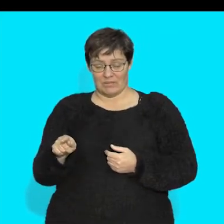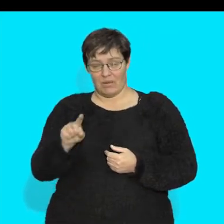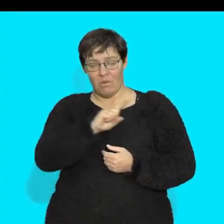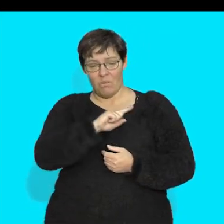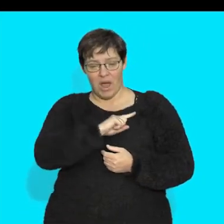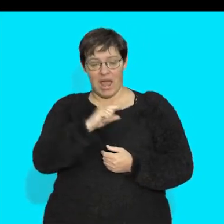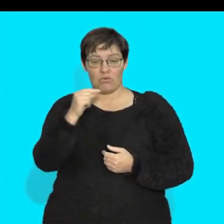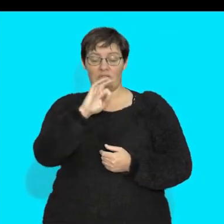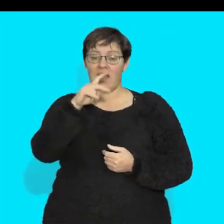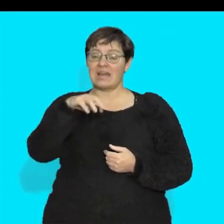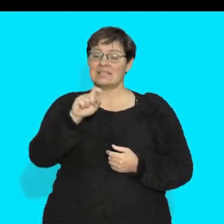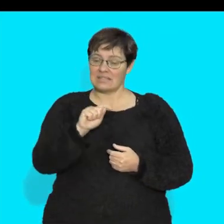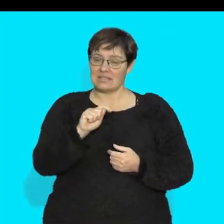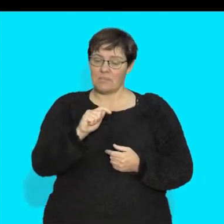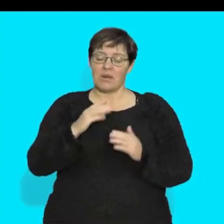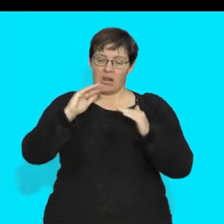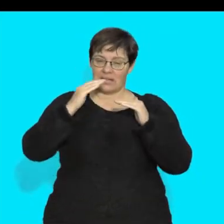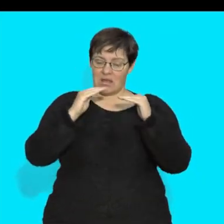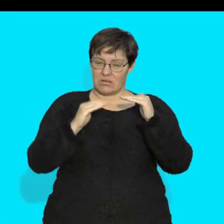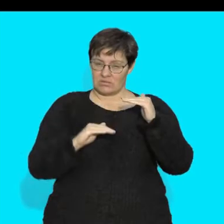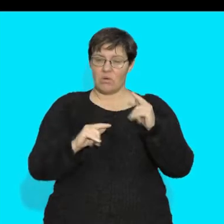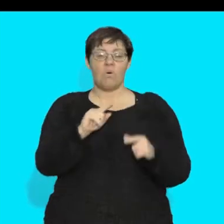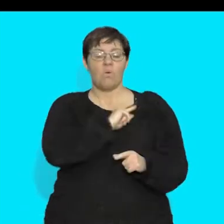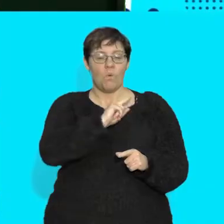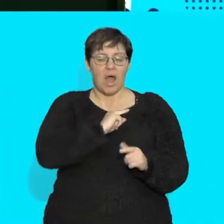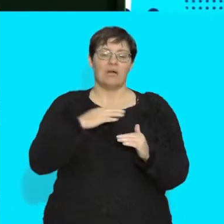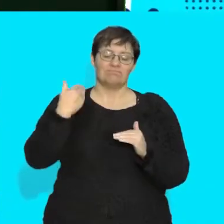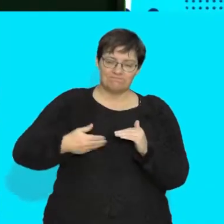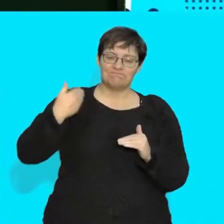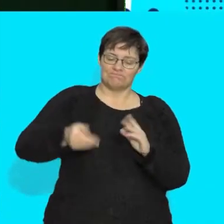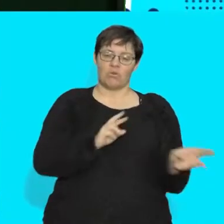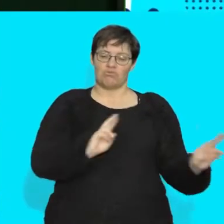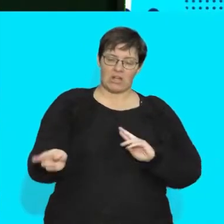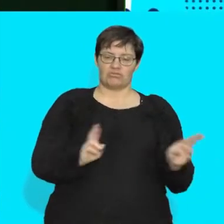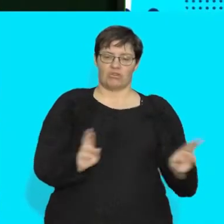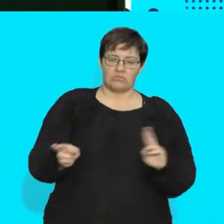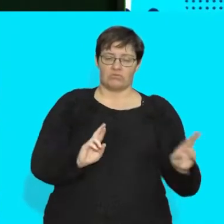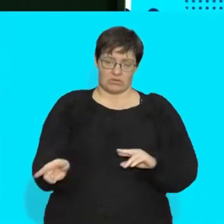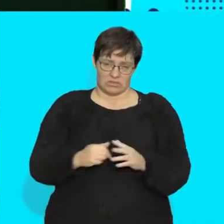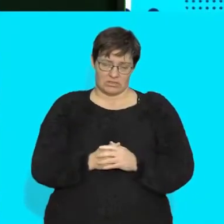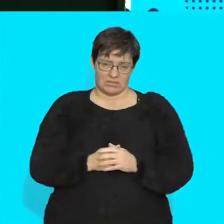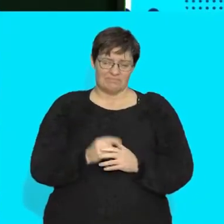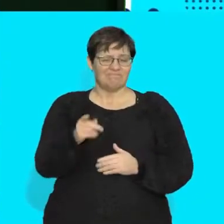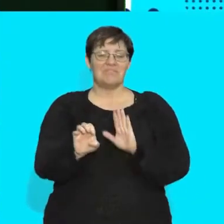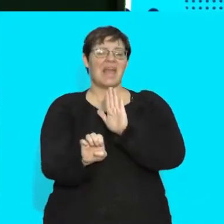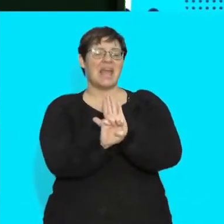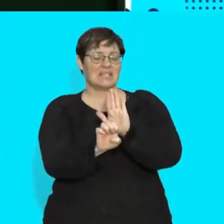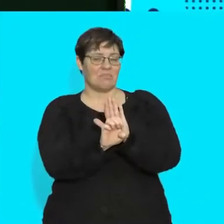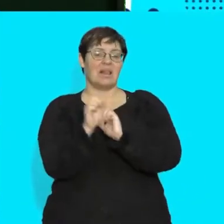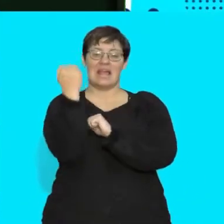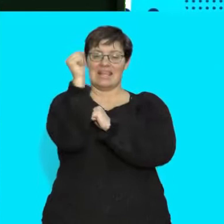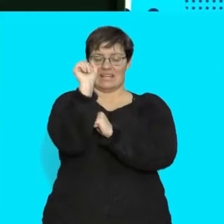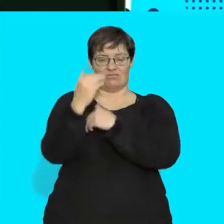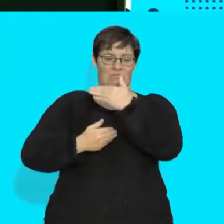because the graphite electrodes start wearing down because there's this continual reaction. So there's